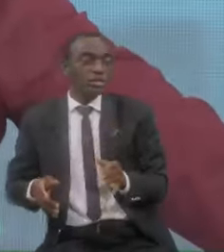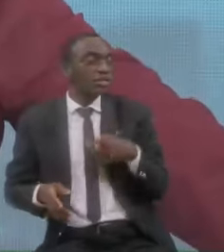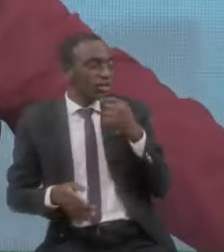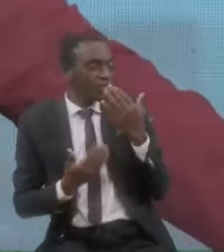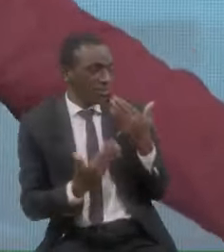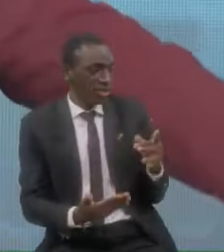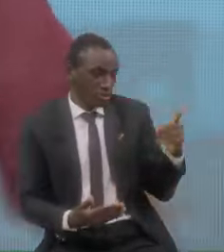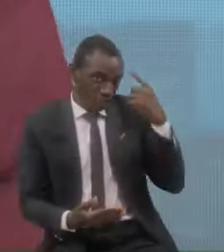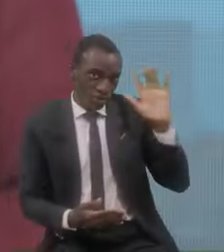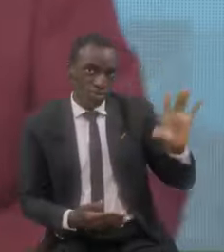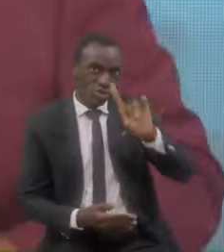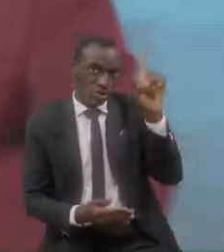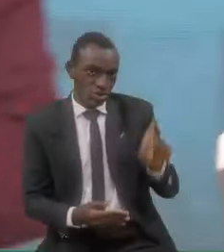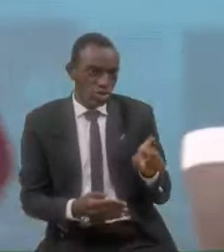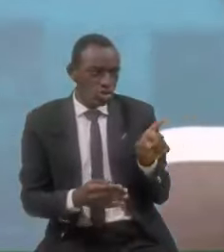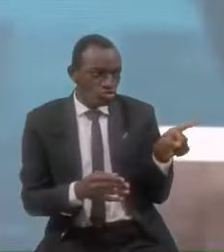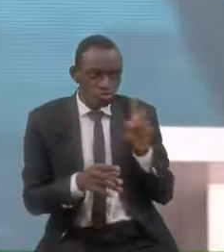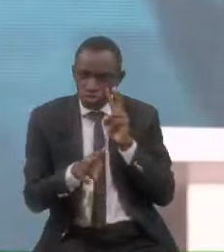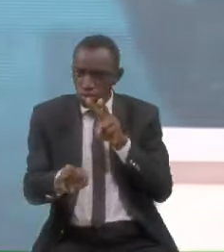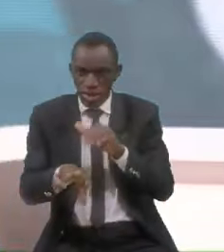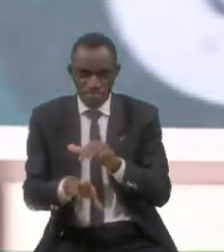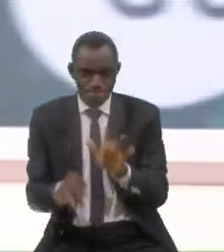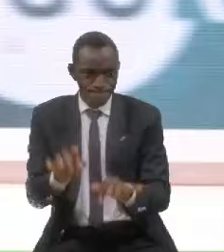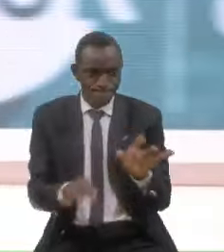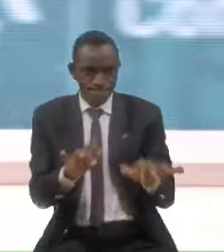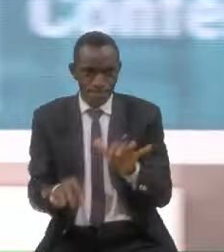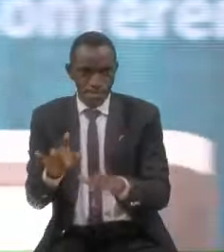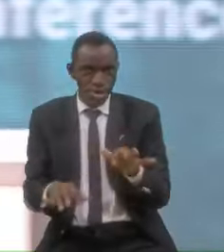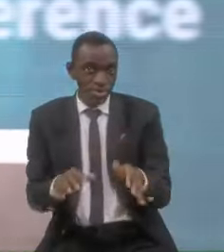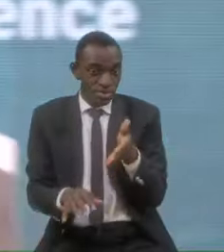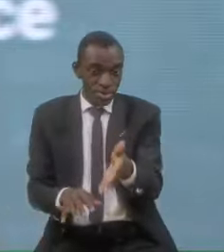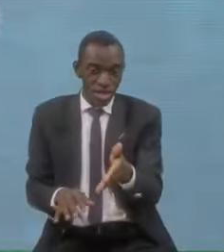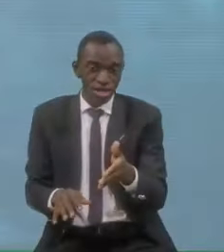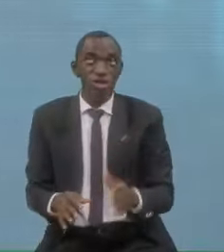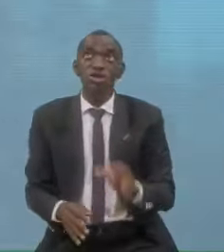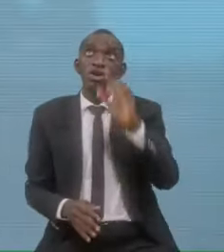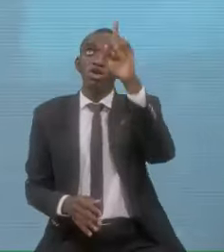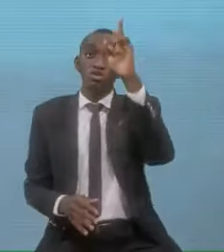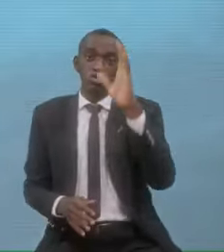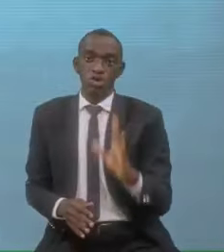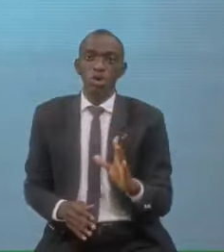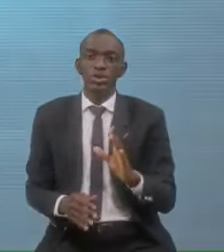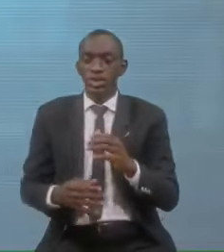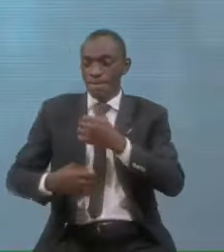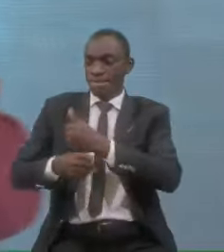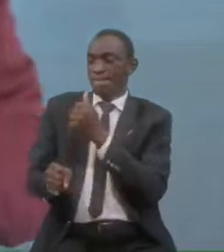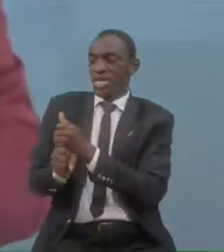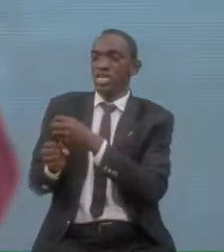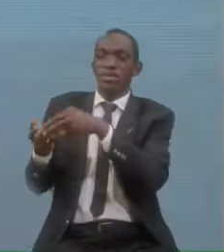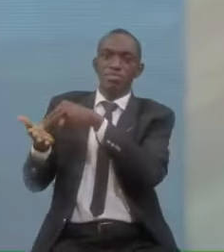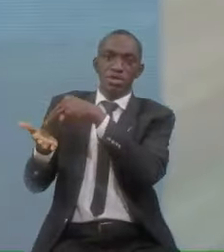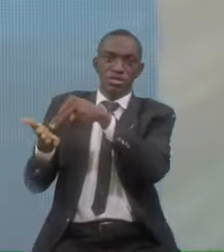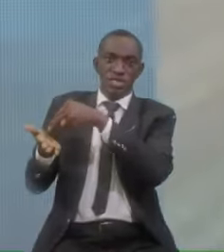said, yes, I can see. I said, God has composed a music that